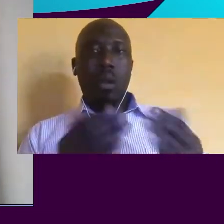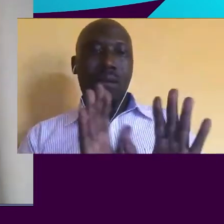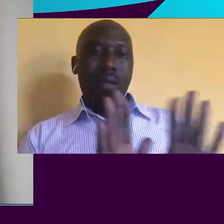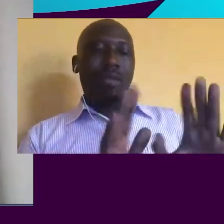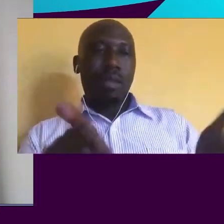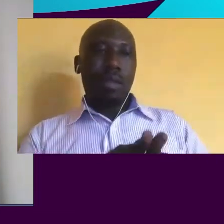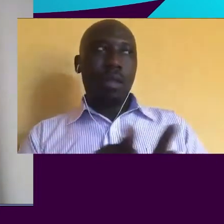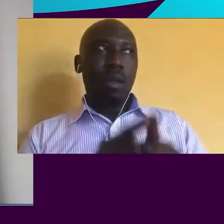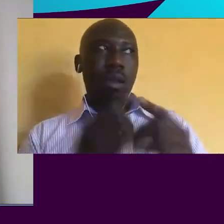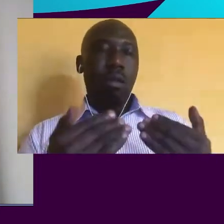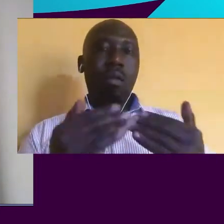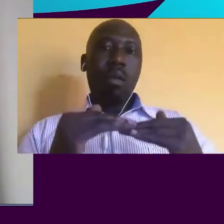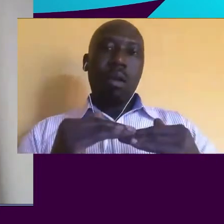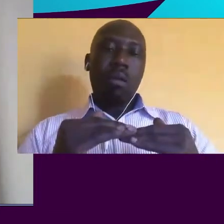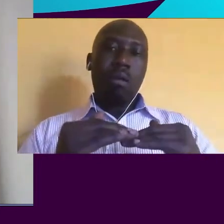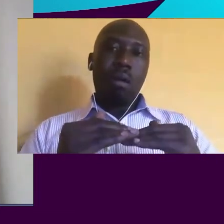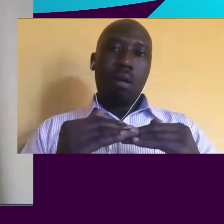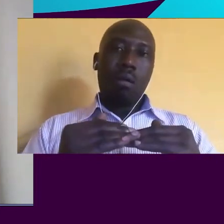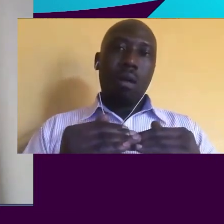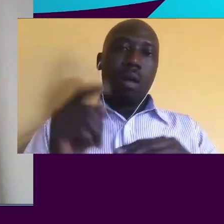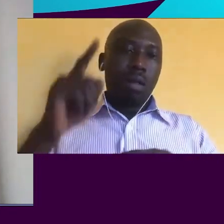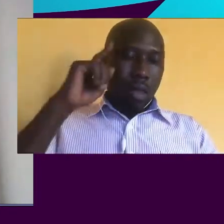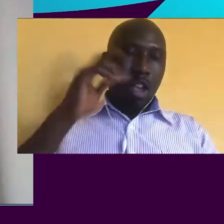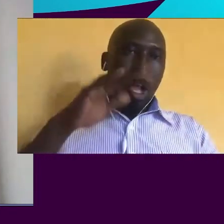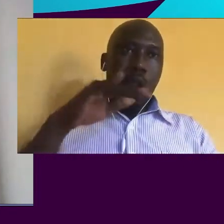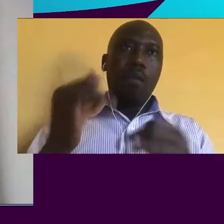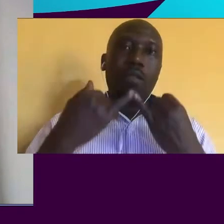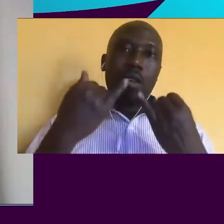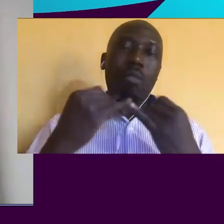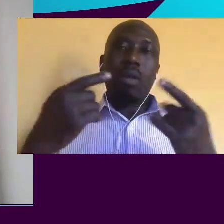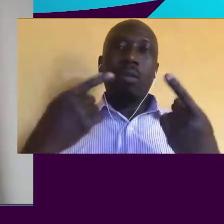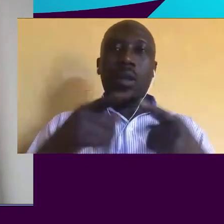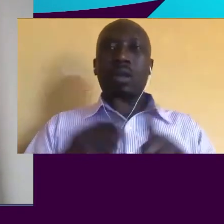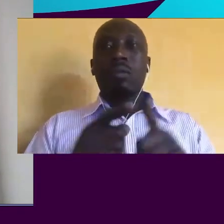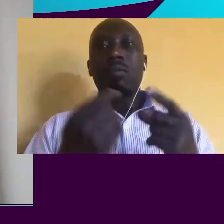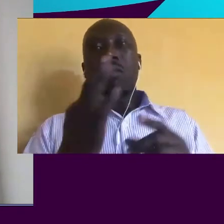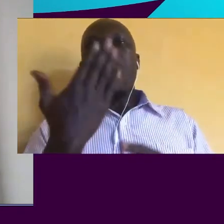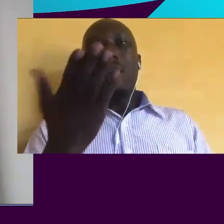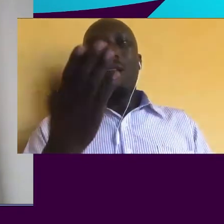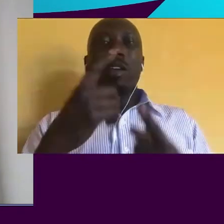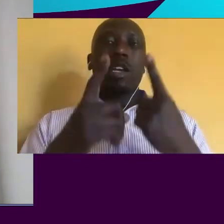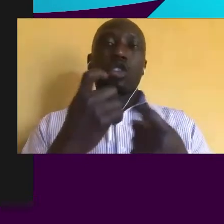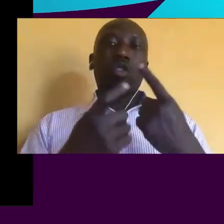That's a lot of information, but if anyone has questions, then I'm happy to answer them.